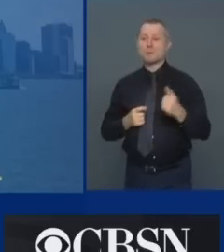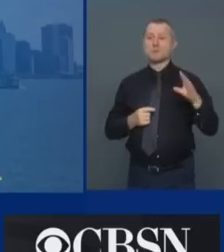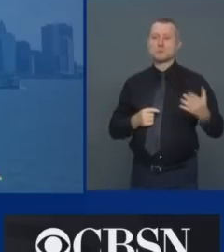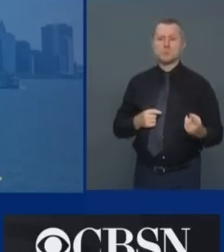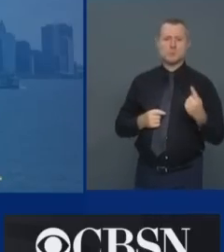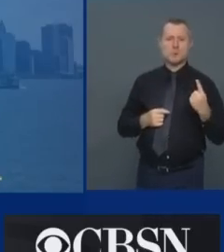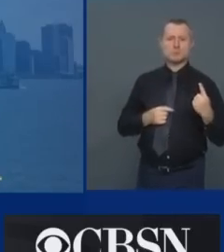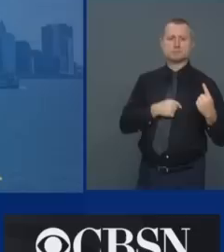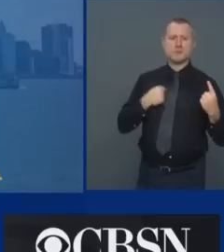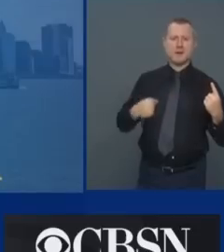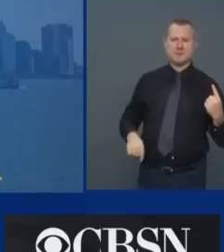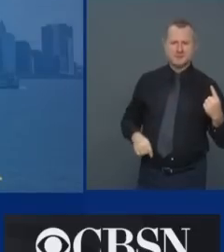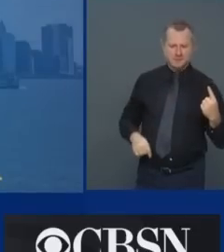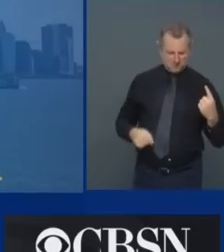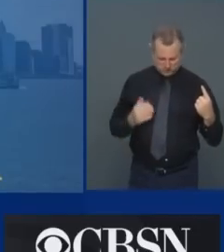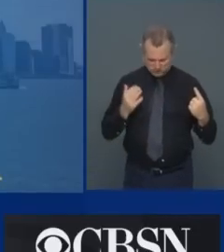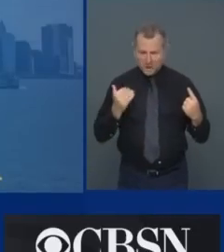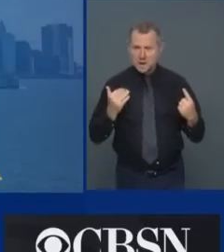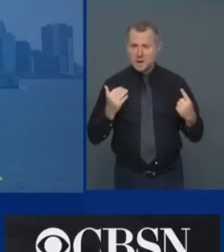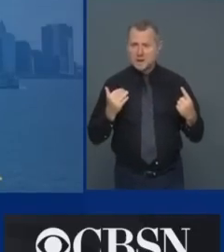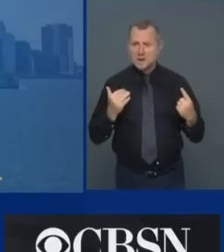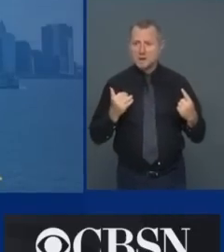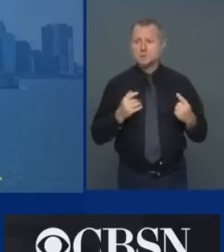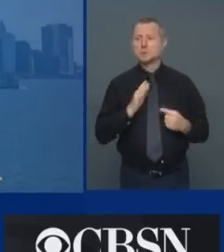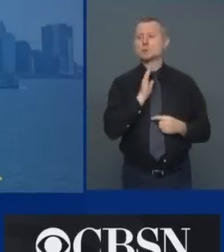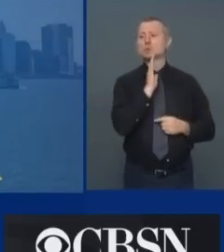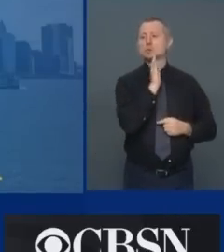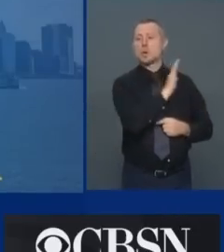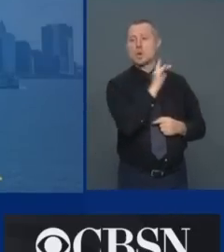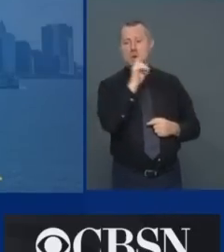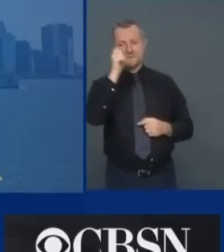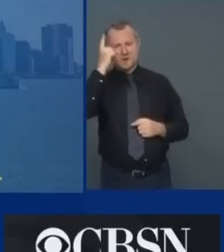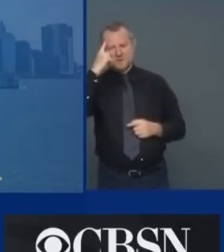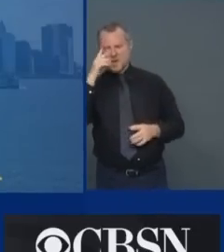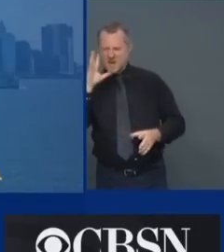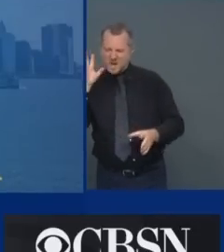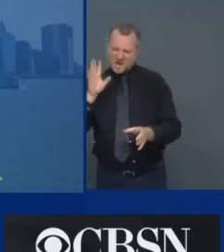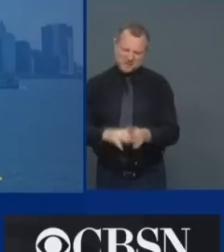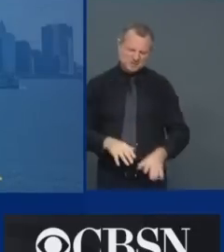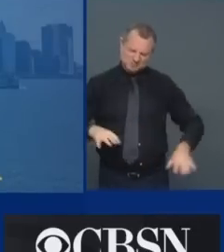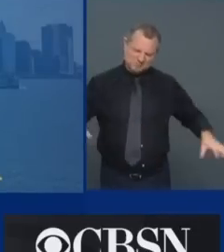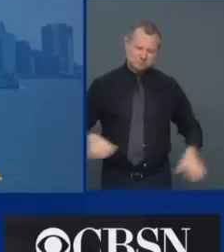Why? Because their government did a better job. That's why.